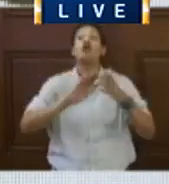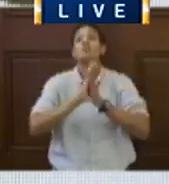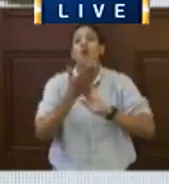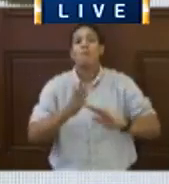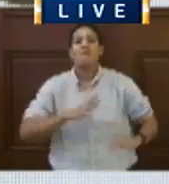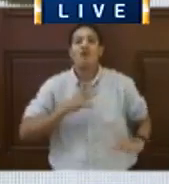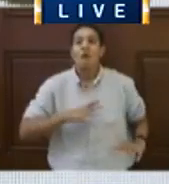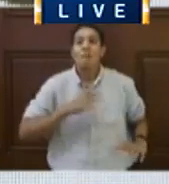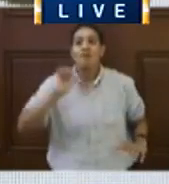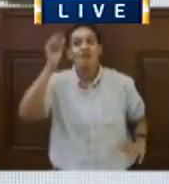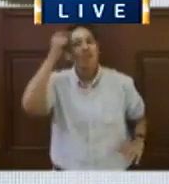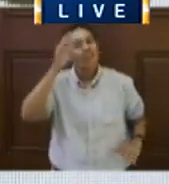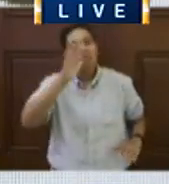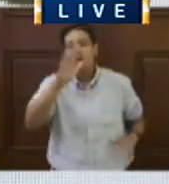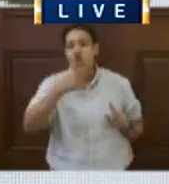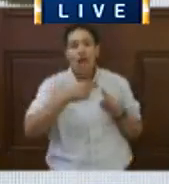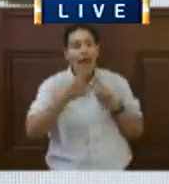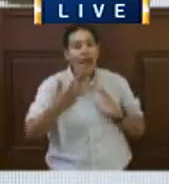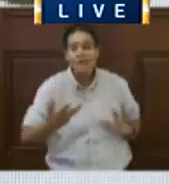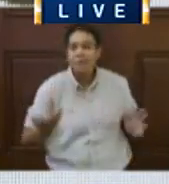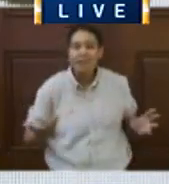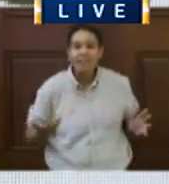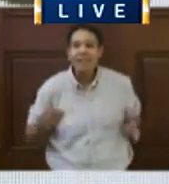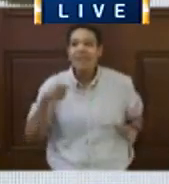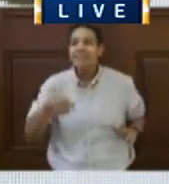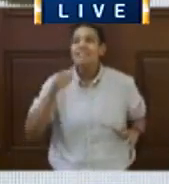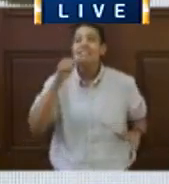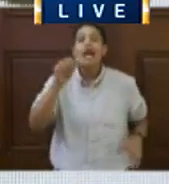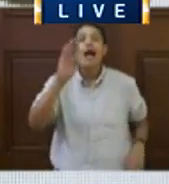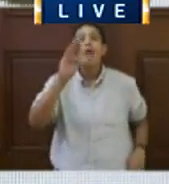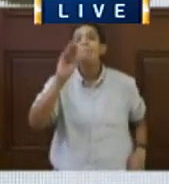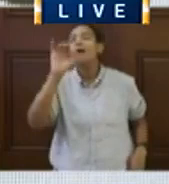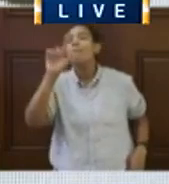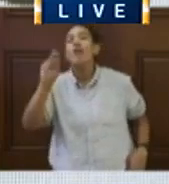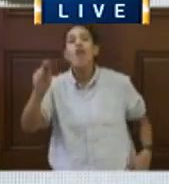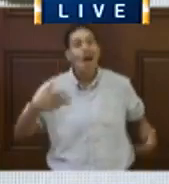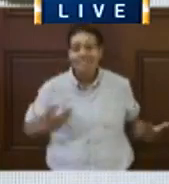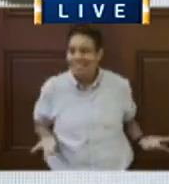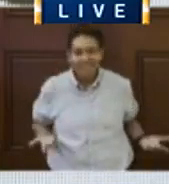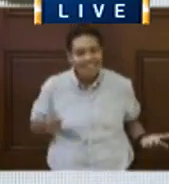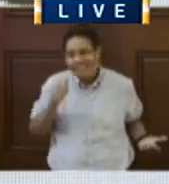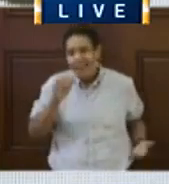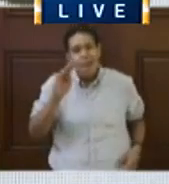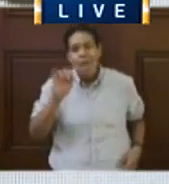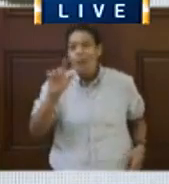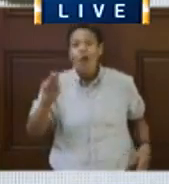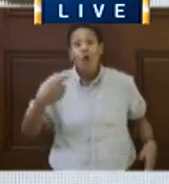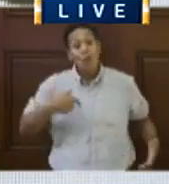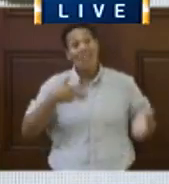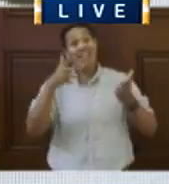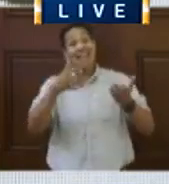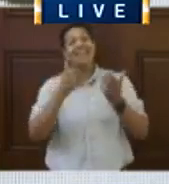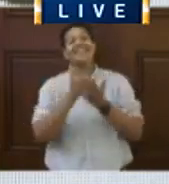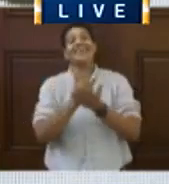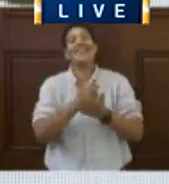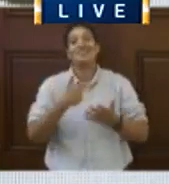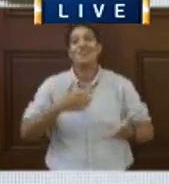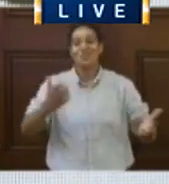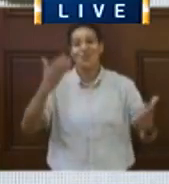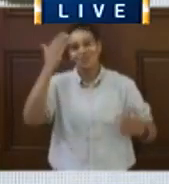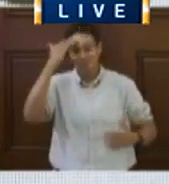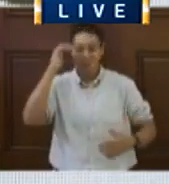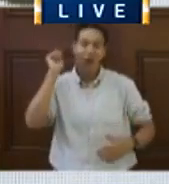is not your enemy. You know, this is not Babylon. We are here to help, and we want to know every